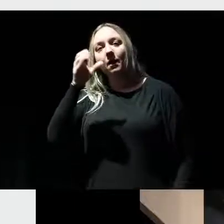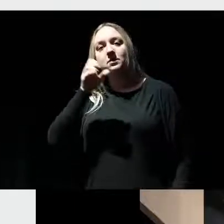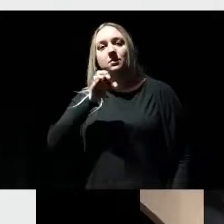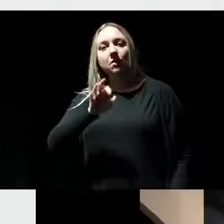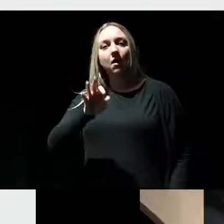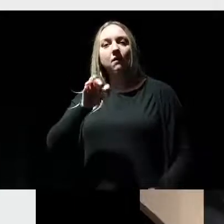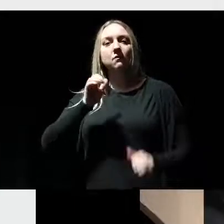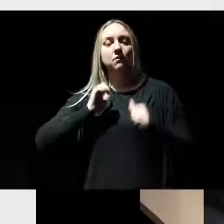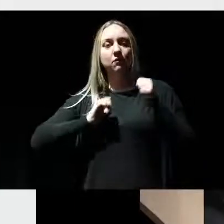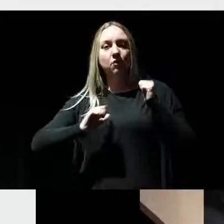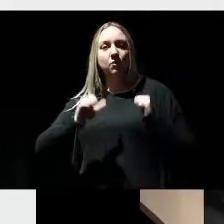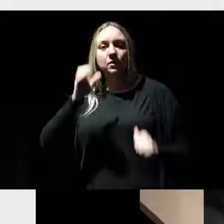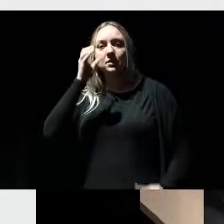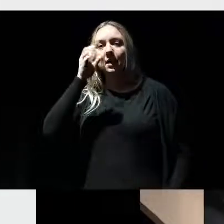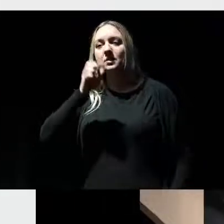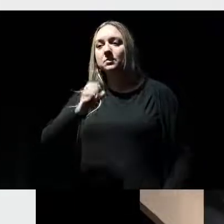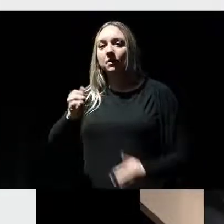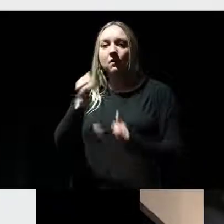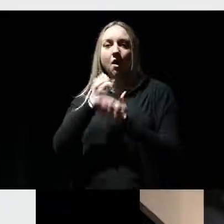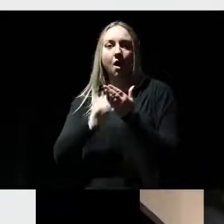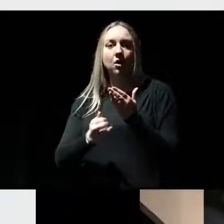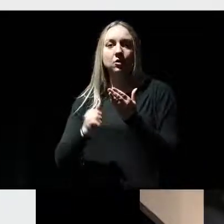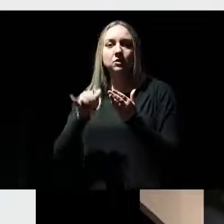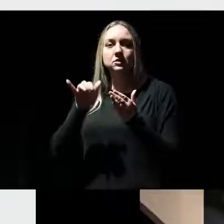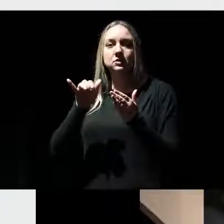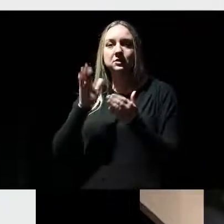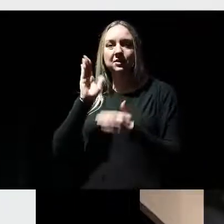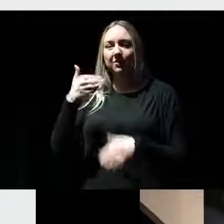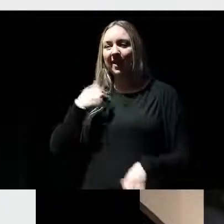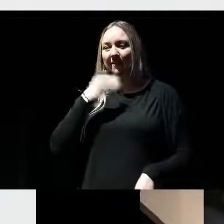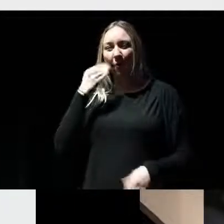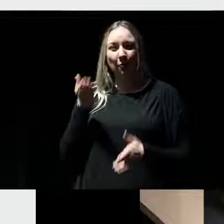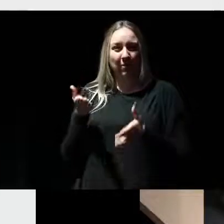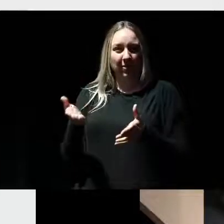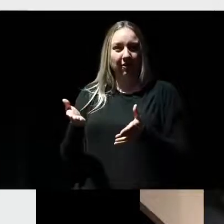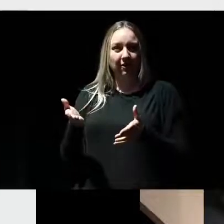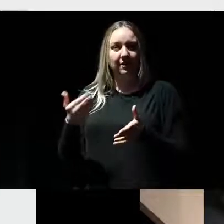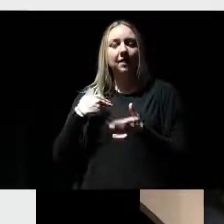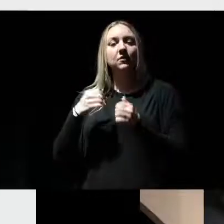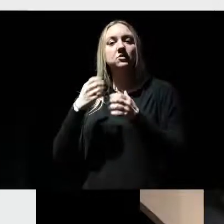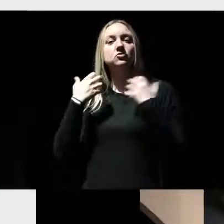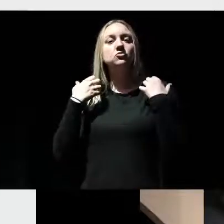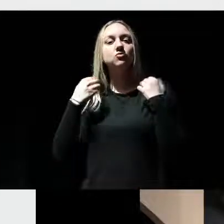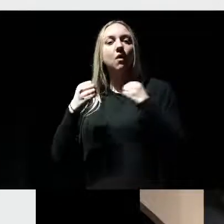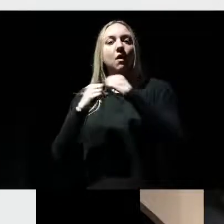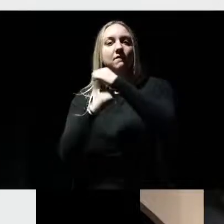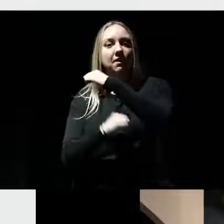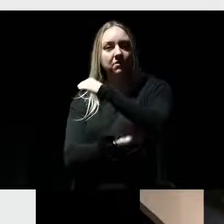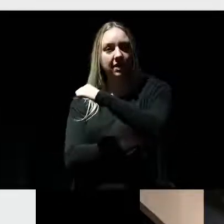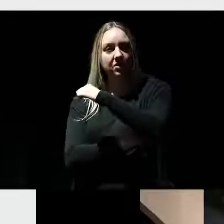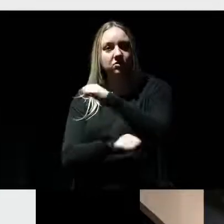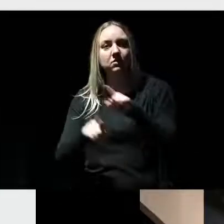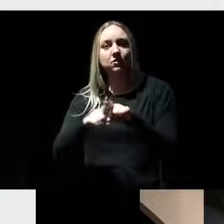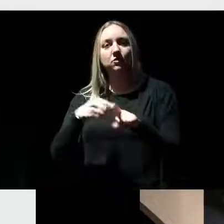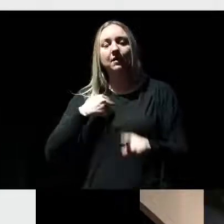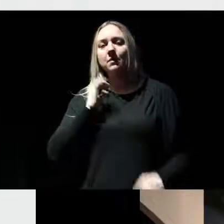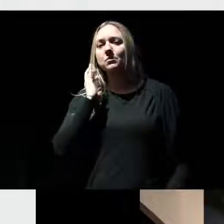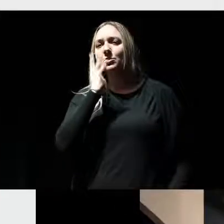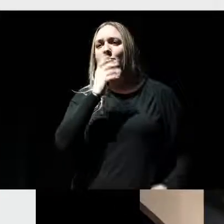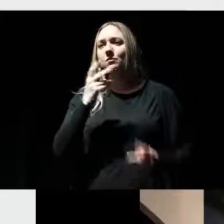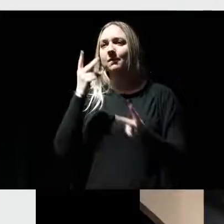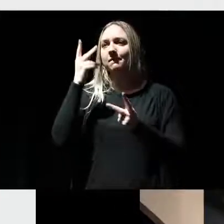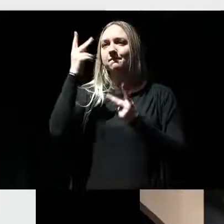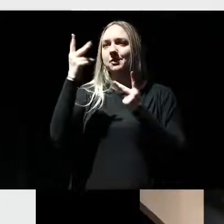arts at RIT will have a very strong and visual space and